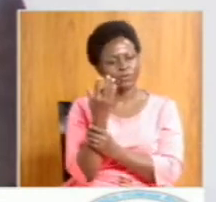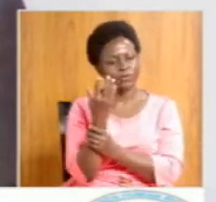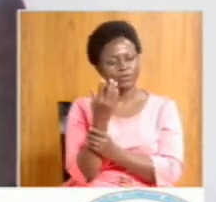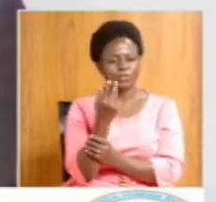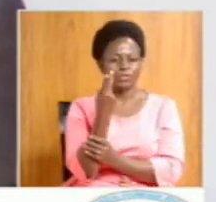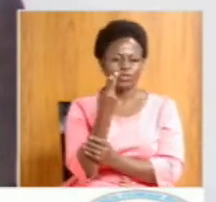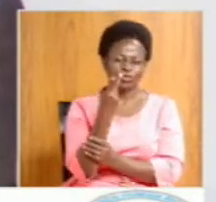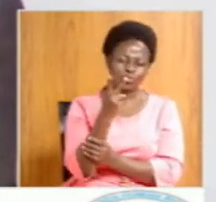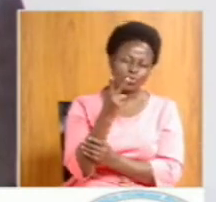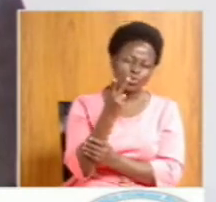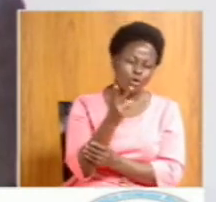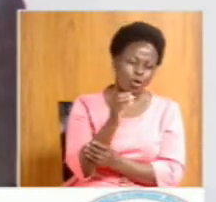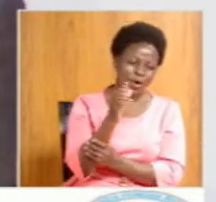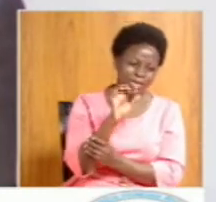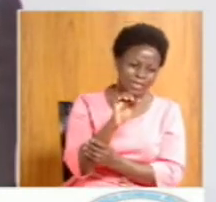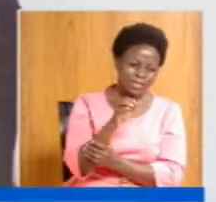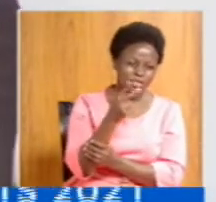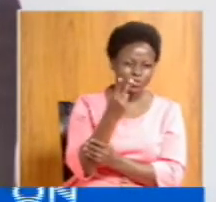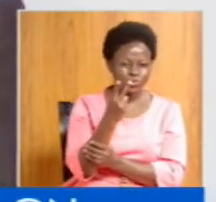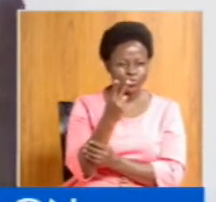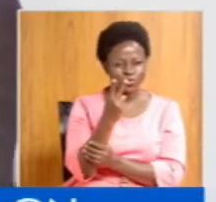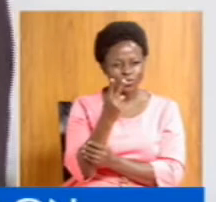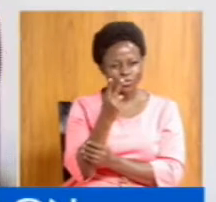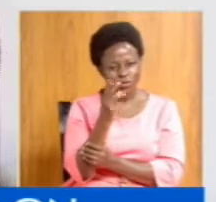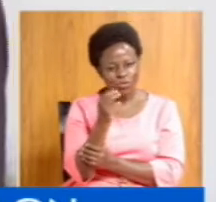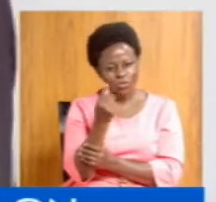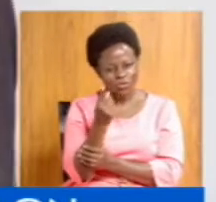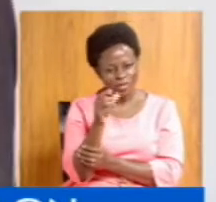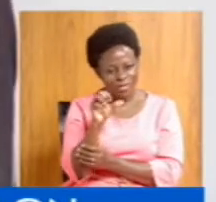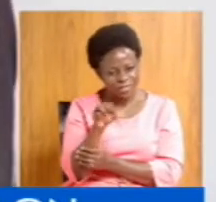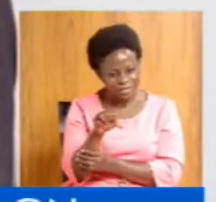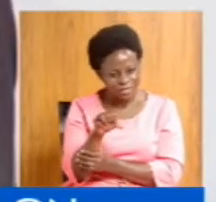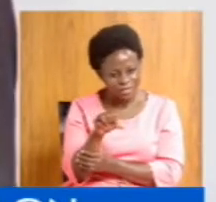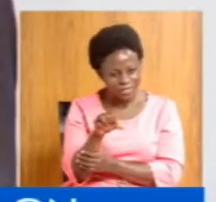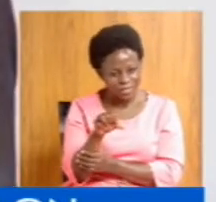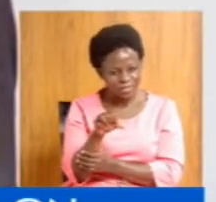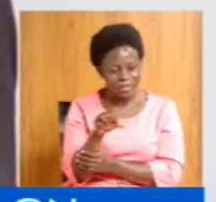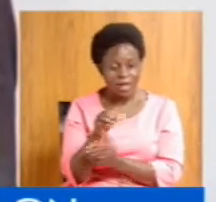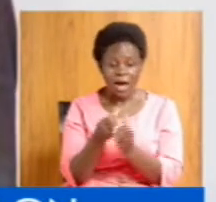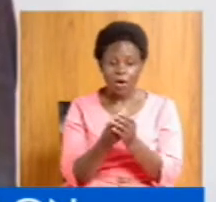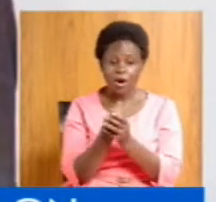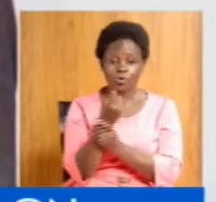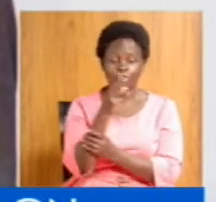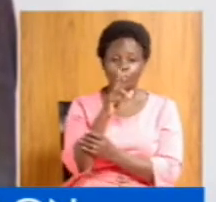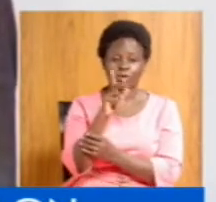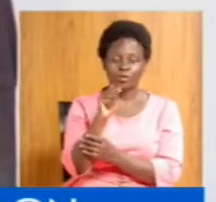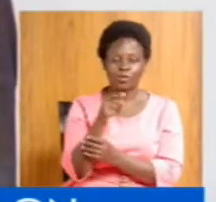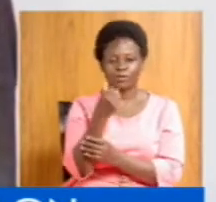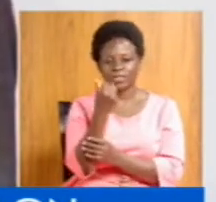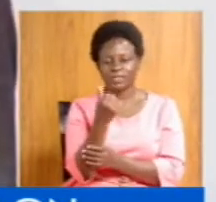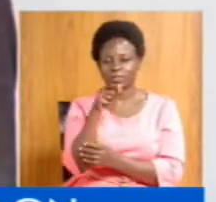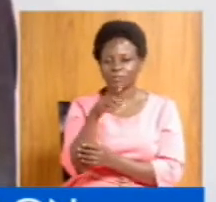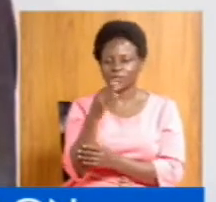2018 2019 sorry about that our growth rate was 6